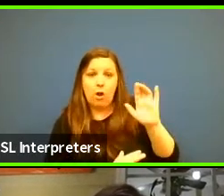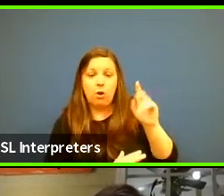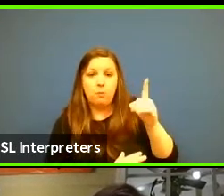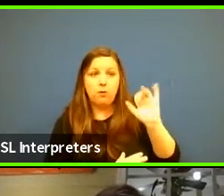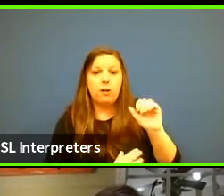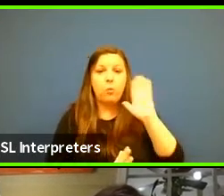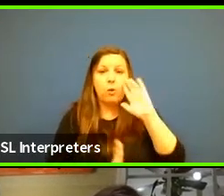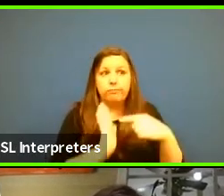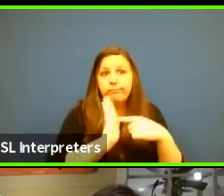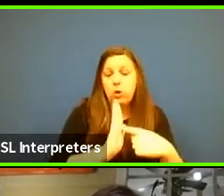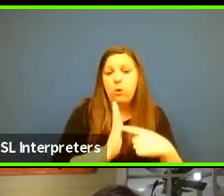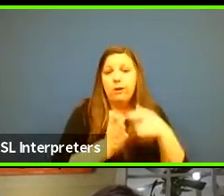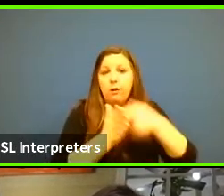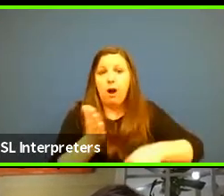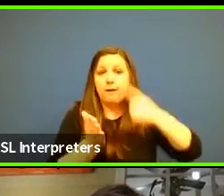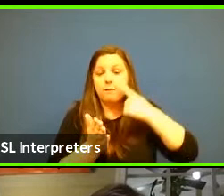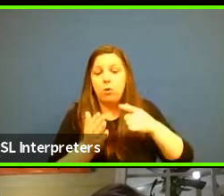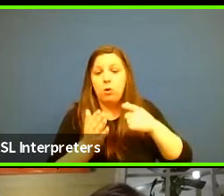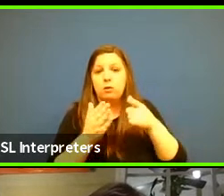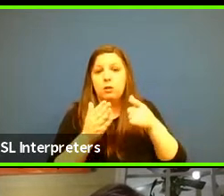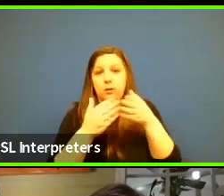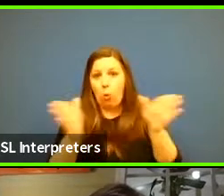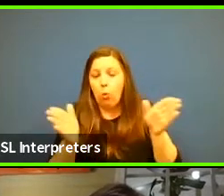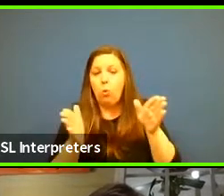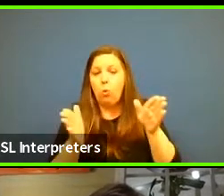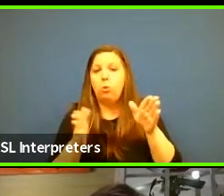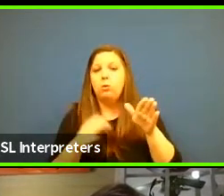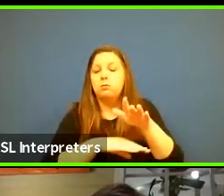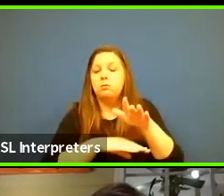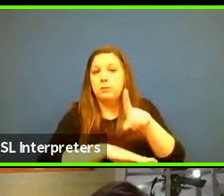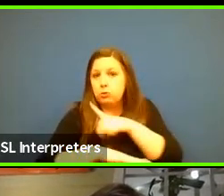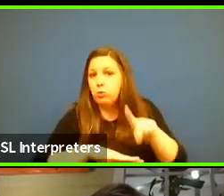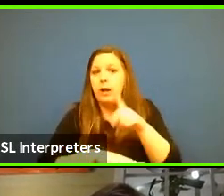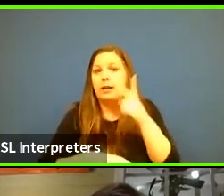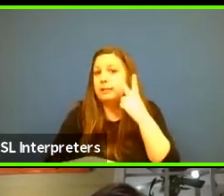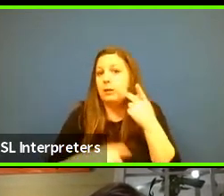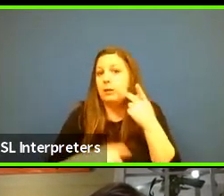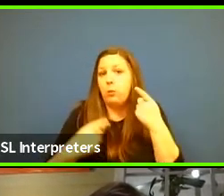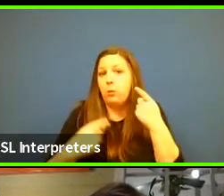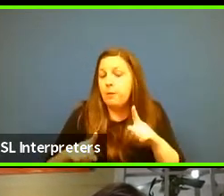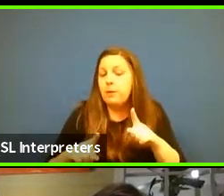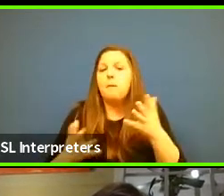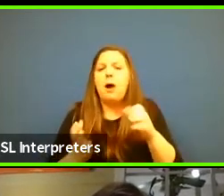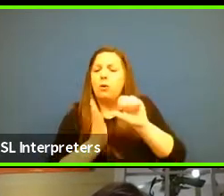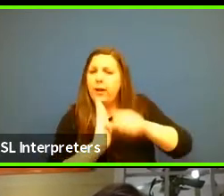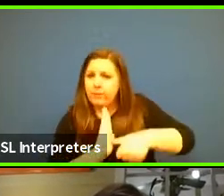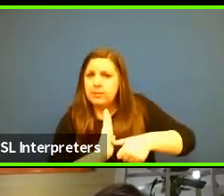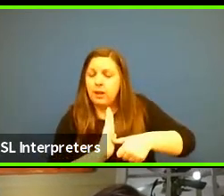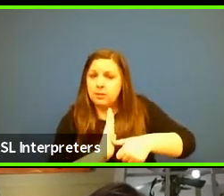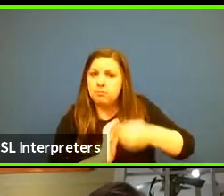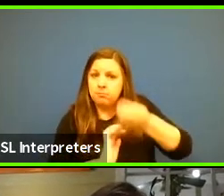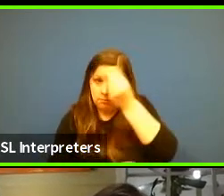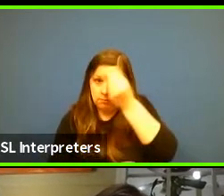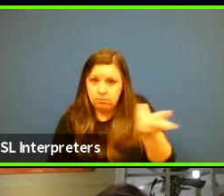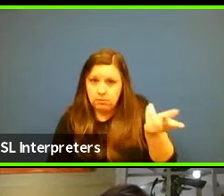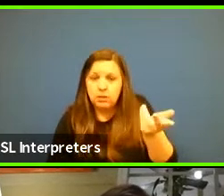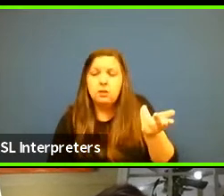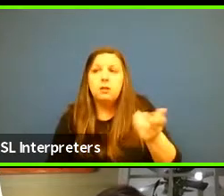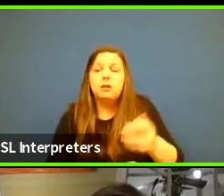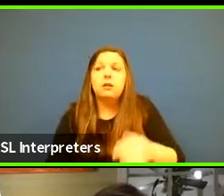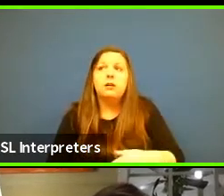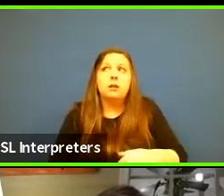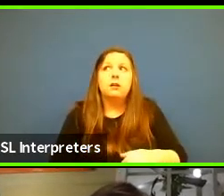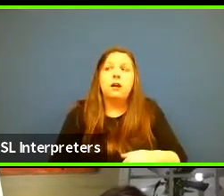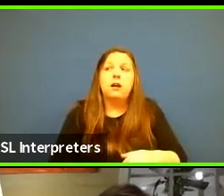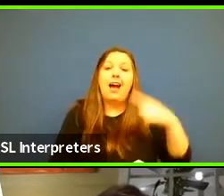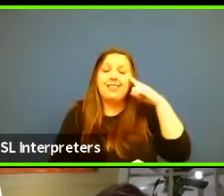be district-wide, and we'll see what happens. But I do want to emphasize, I think air